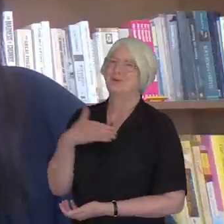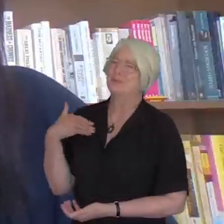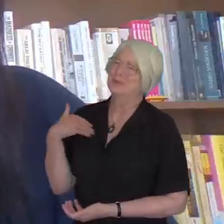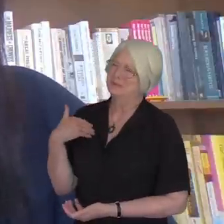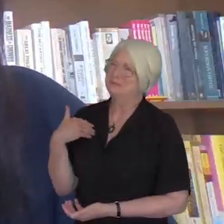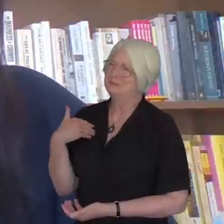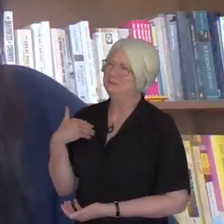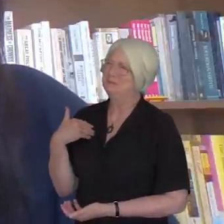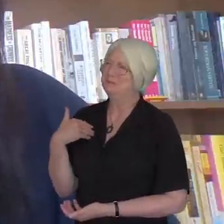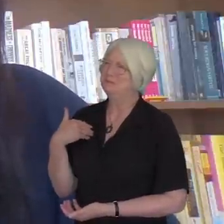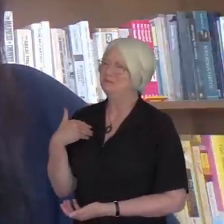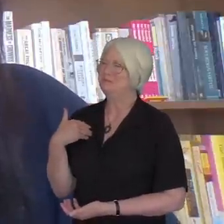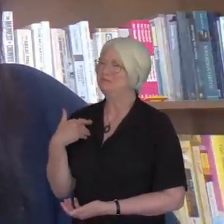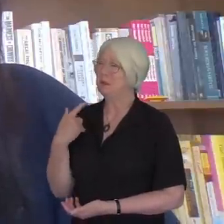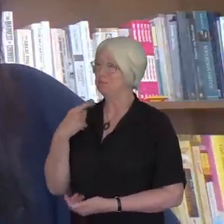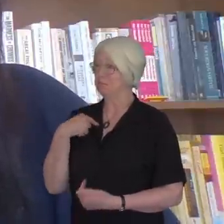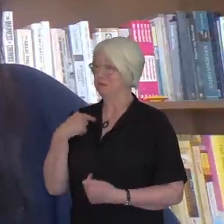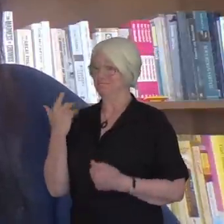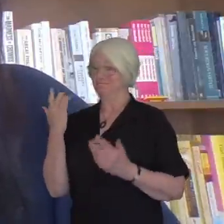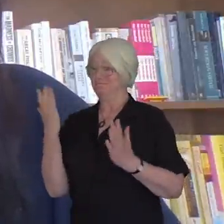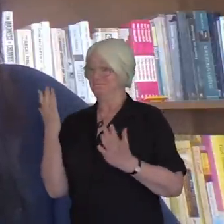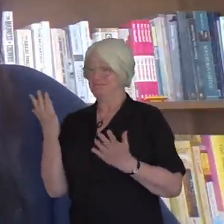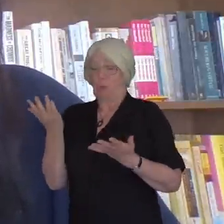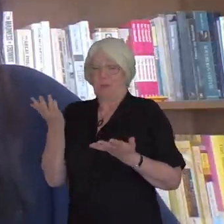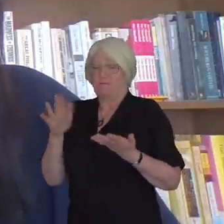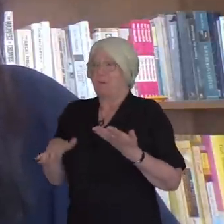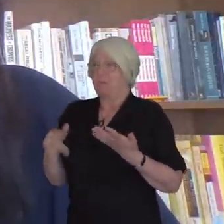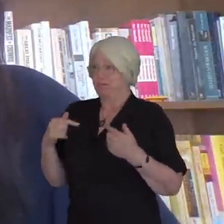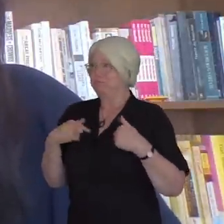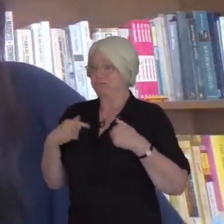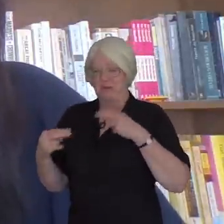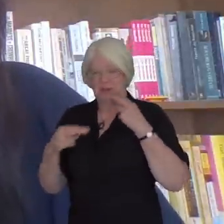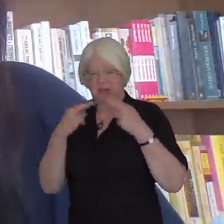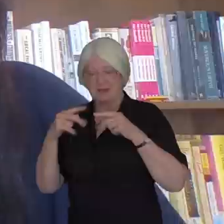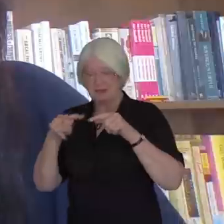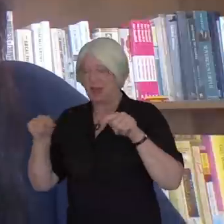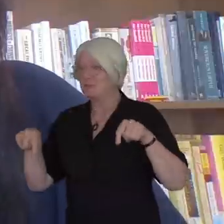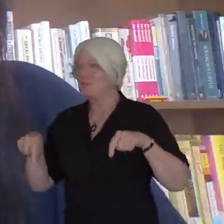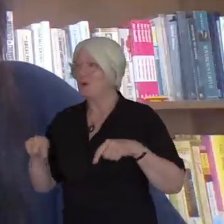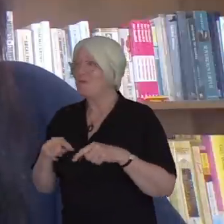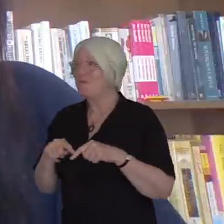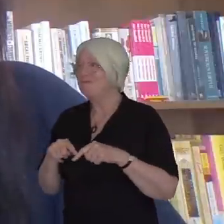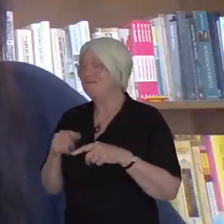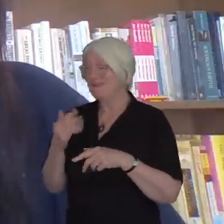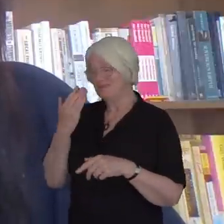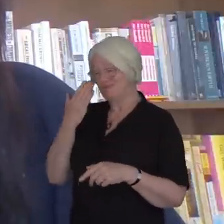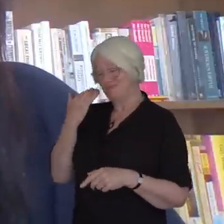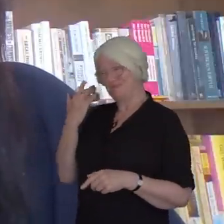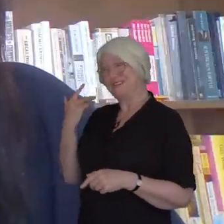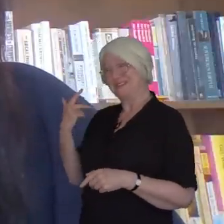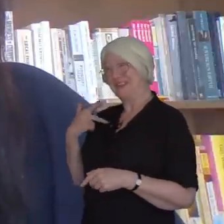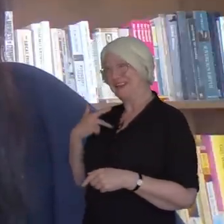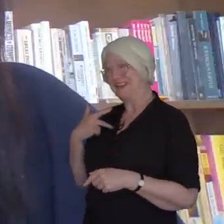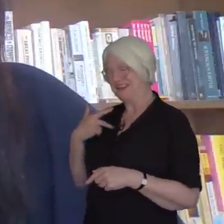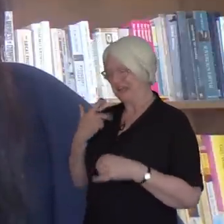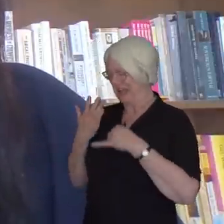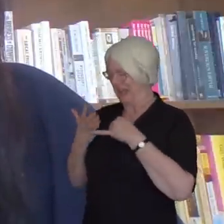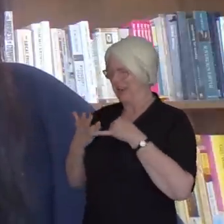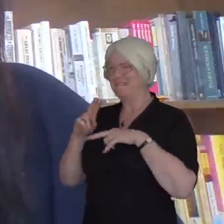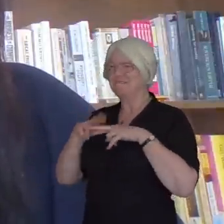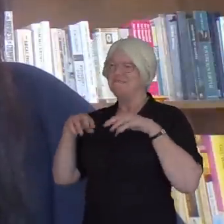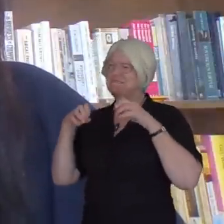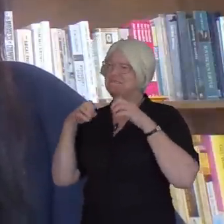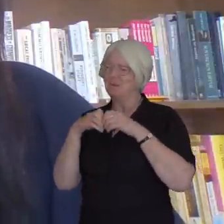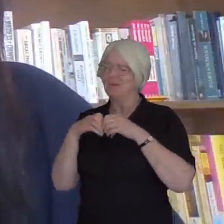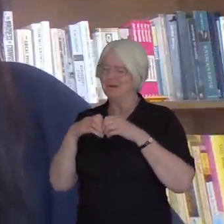Good morning. I'm speaking to you this morning from my dining room. It's hard to believe that just a few weeks ago, to